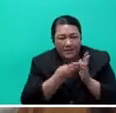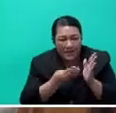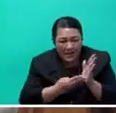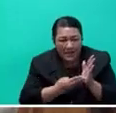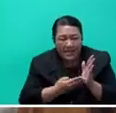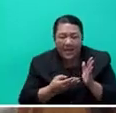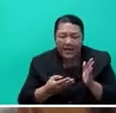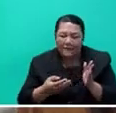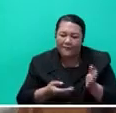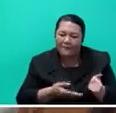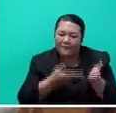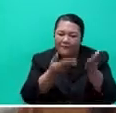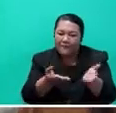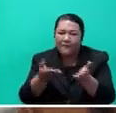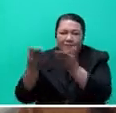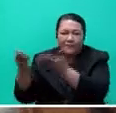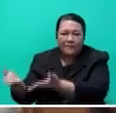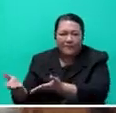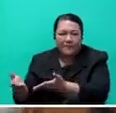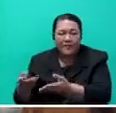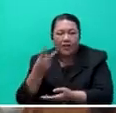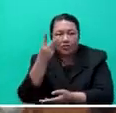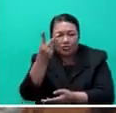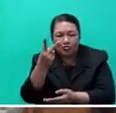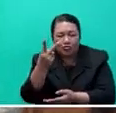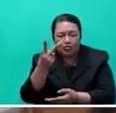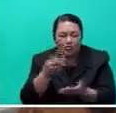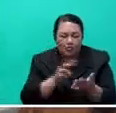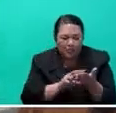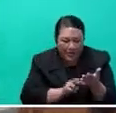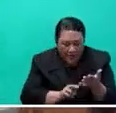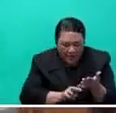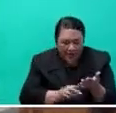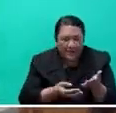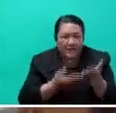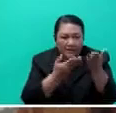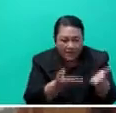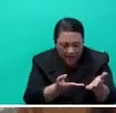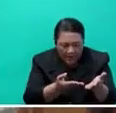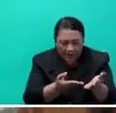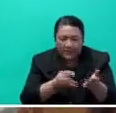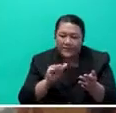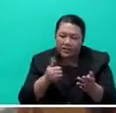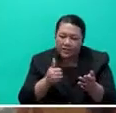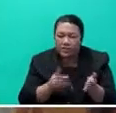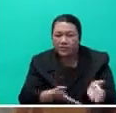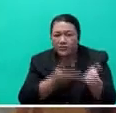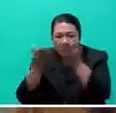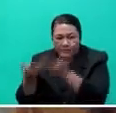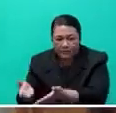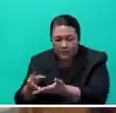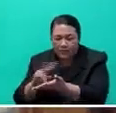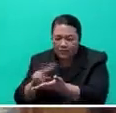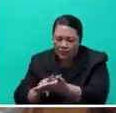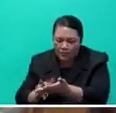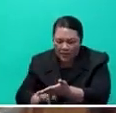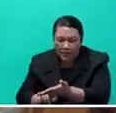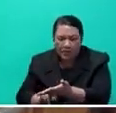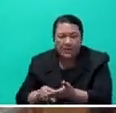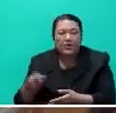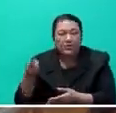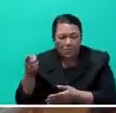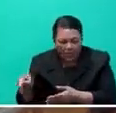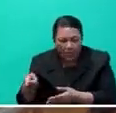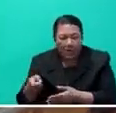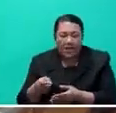readings. It had gone through 2 readings, and fair is fair. It needed, after extensive